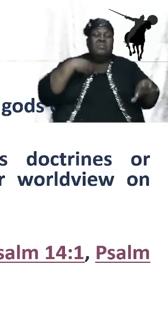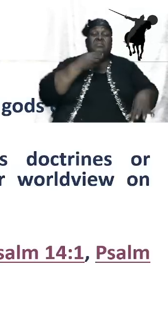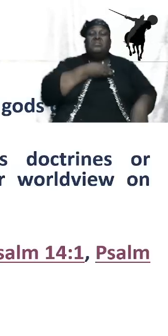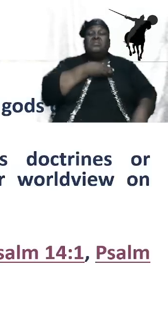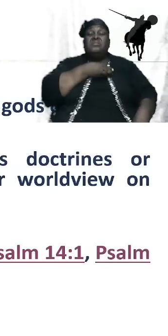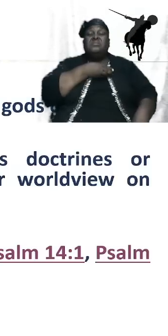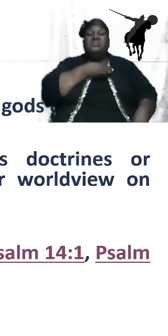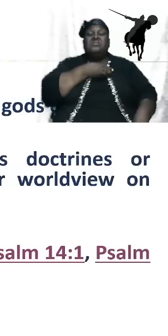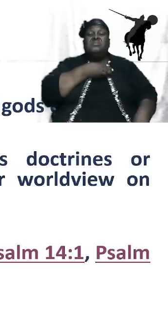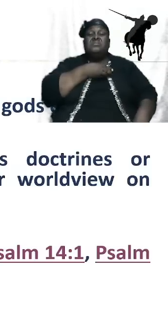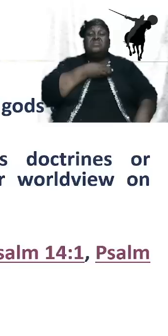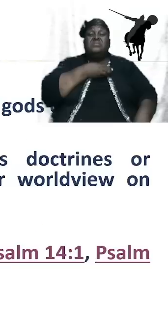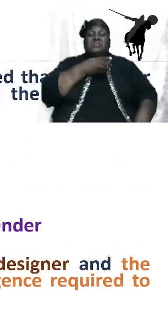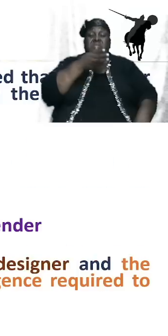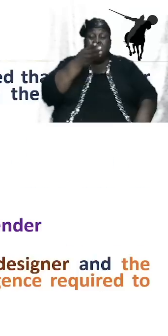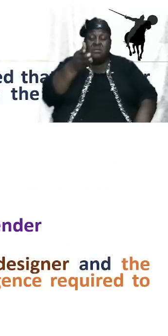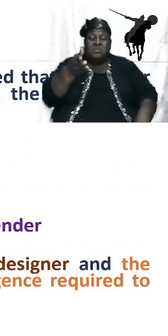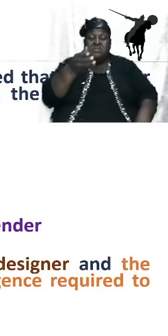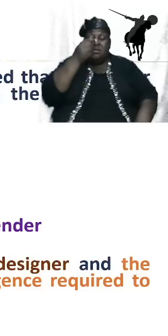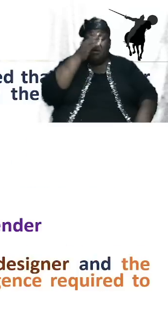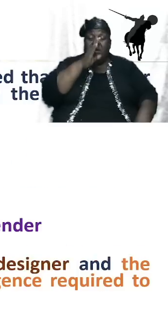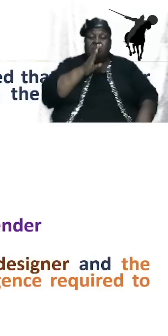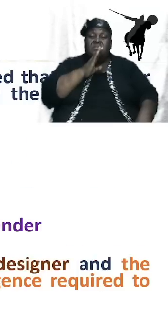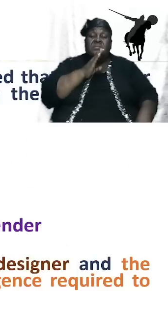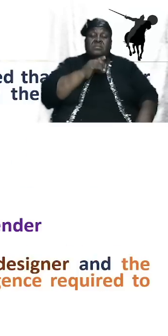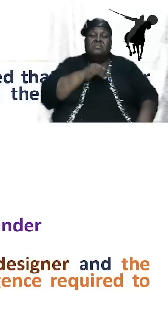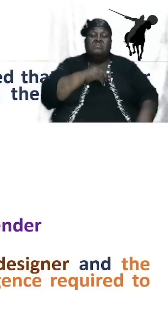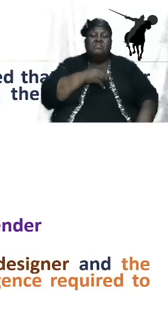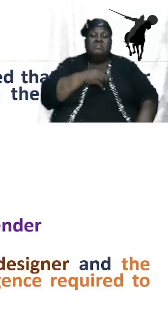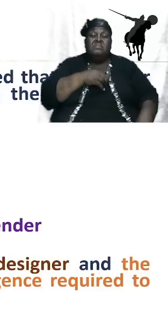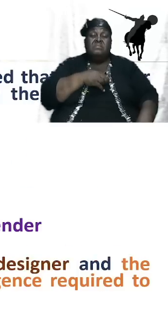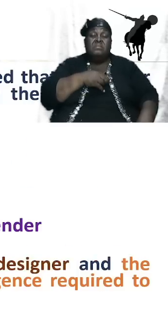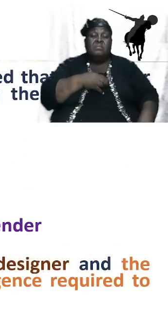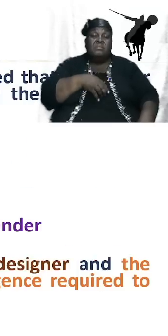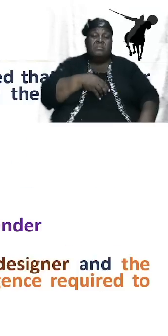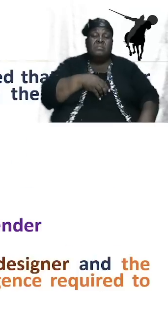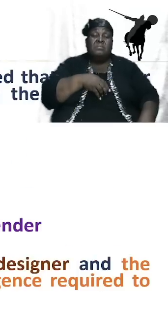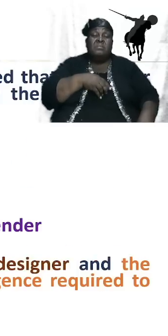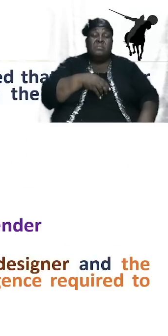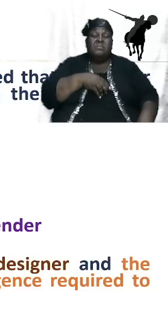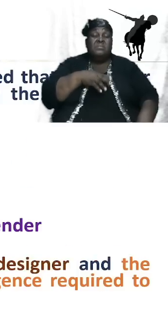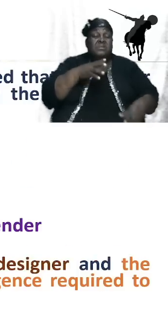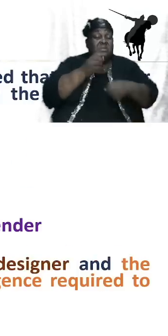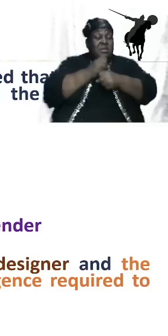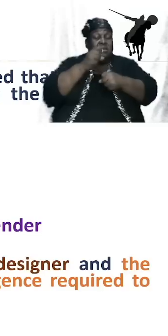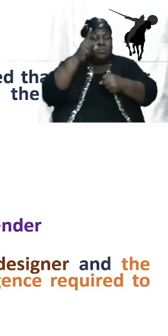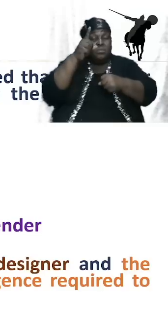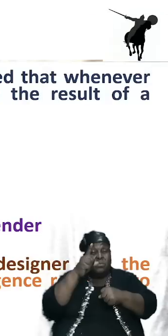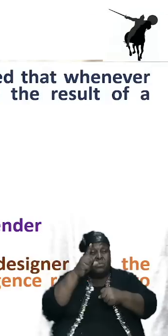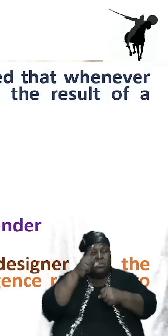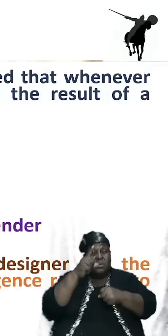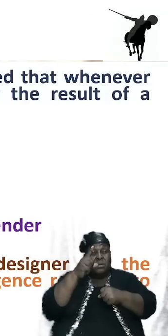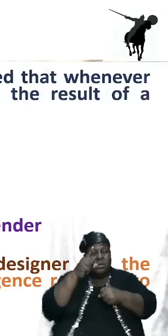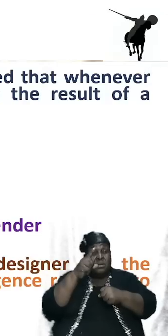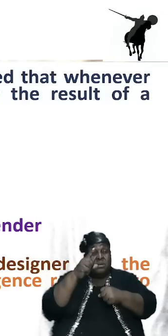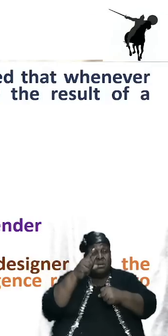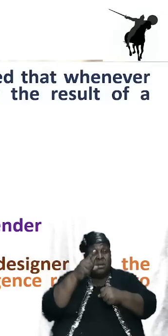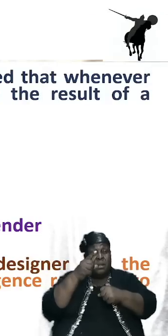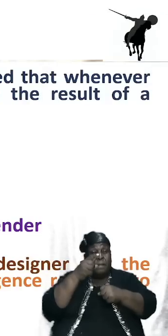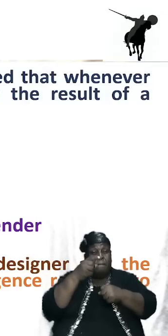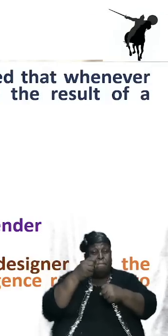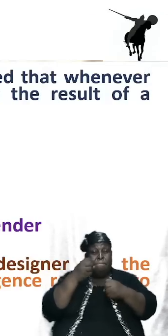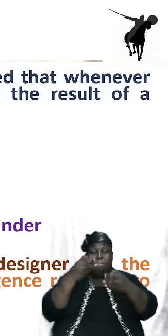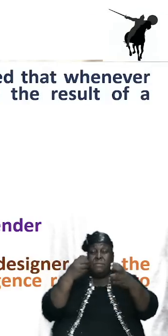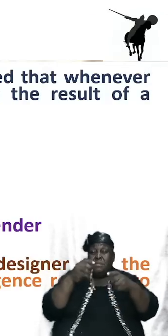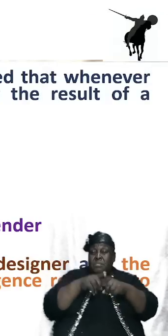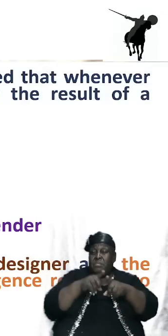try to argue this. We'll argue it first of all. We're taking one argument. And there are many different ways that